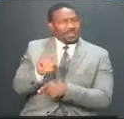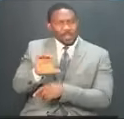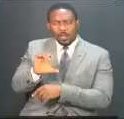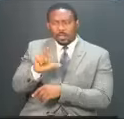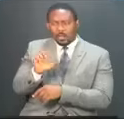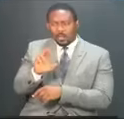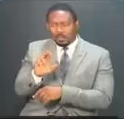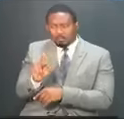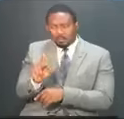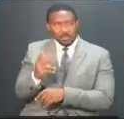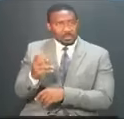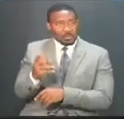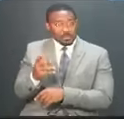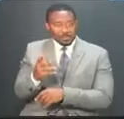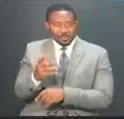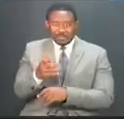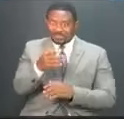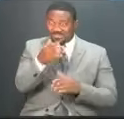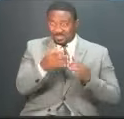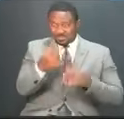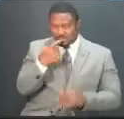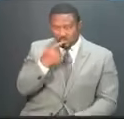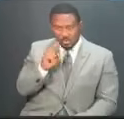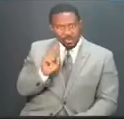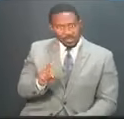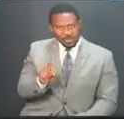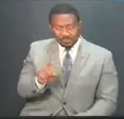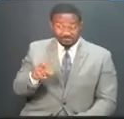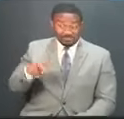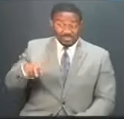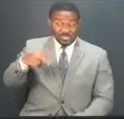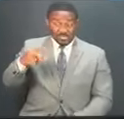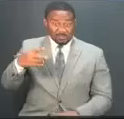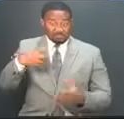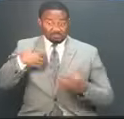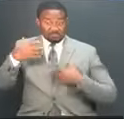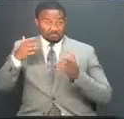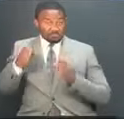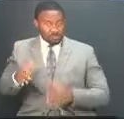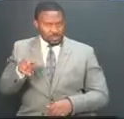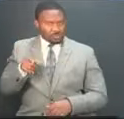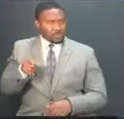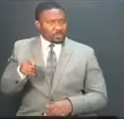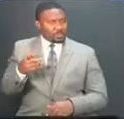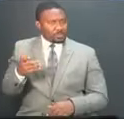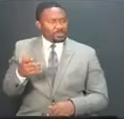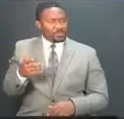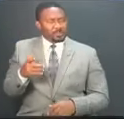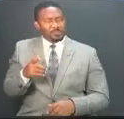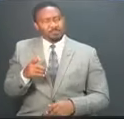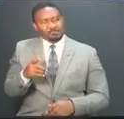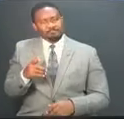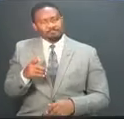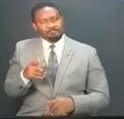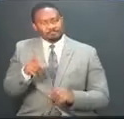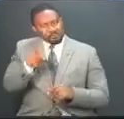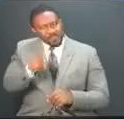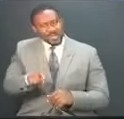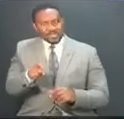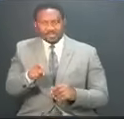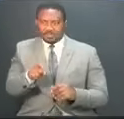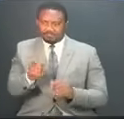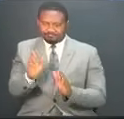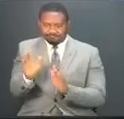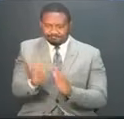the court had ordered the second respondent, that is the Electoral Commission, to rerun the